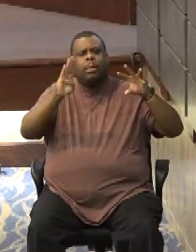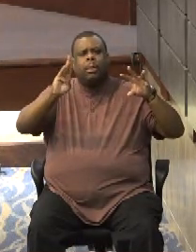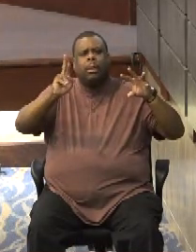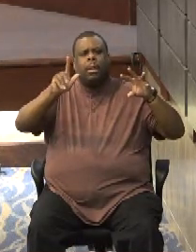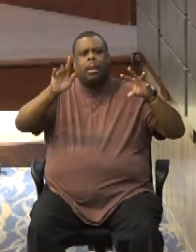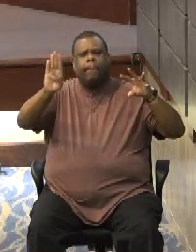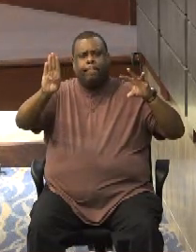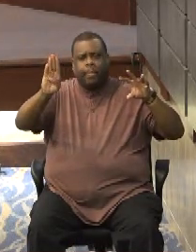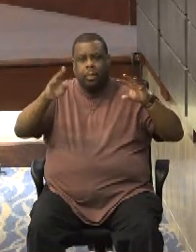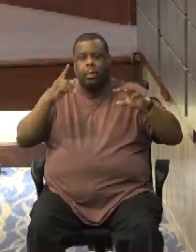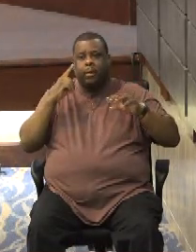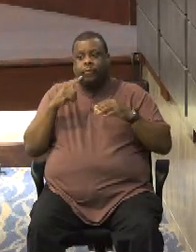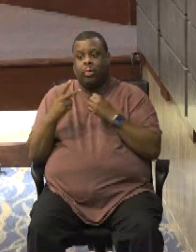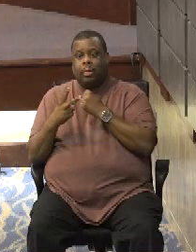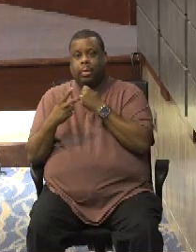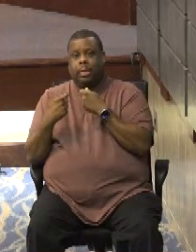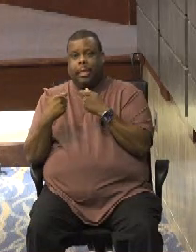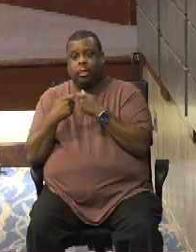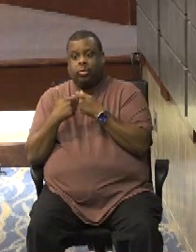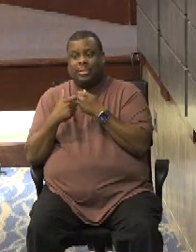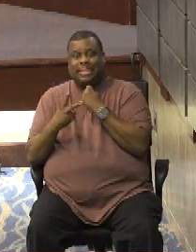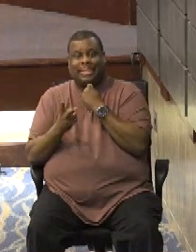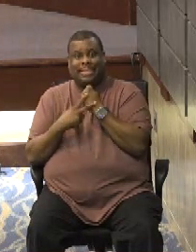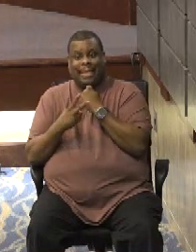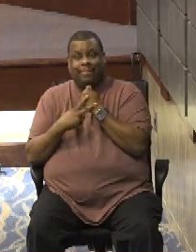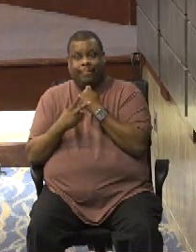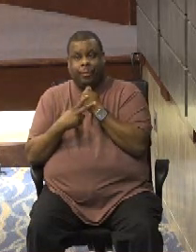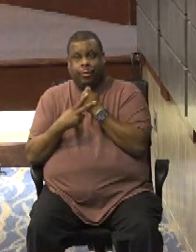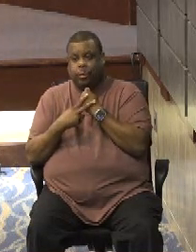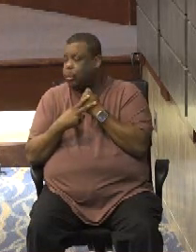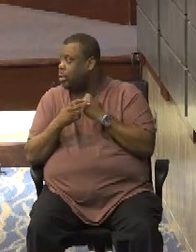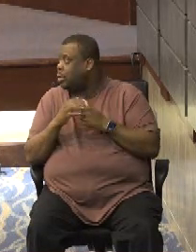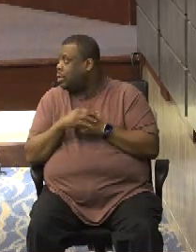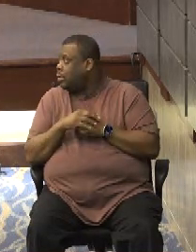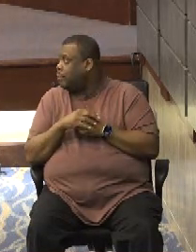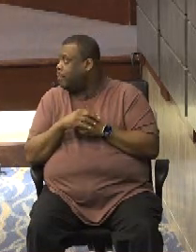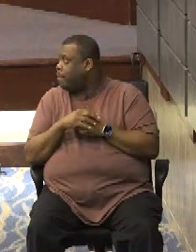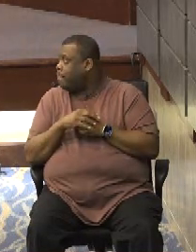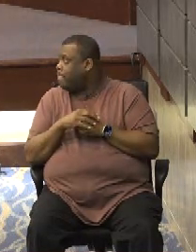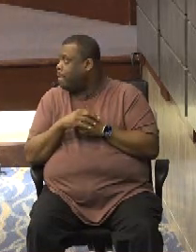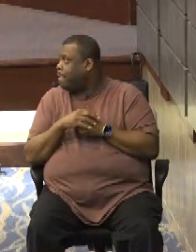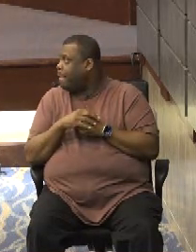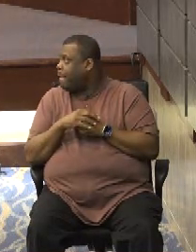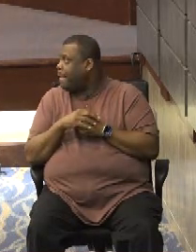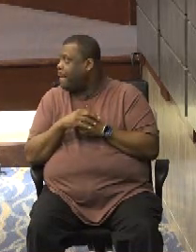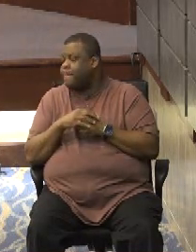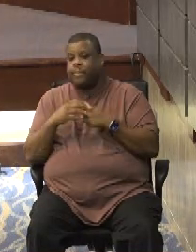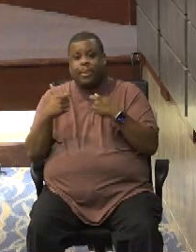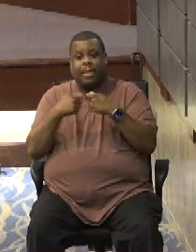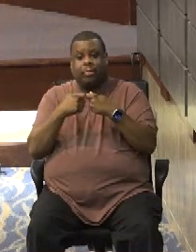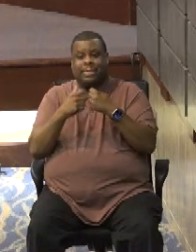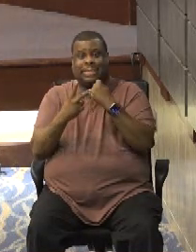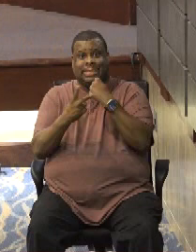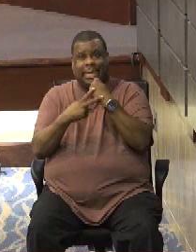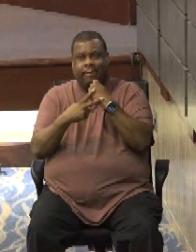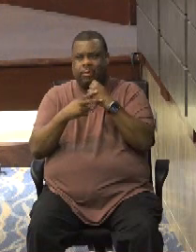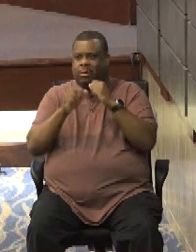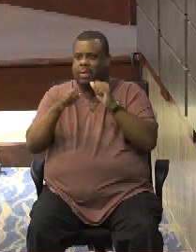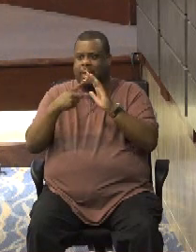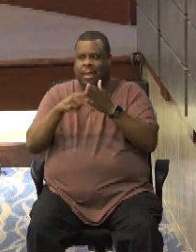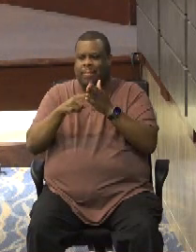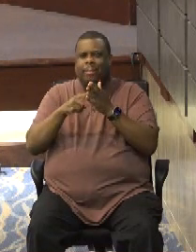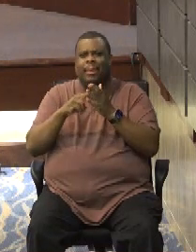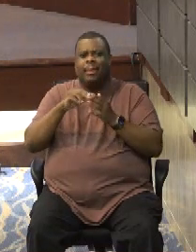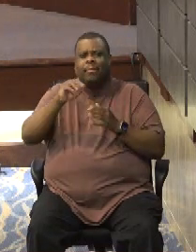energy savers, mid-grade lighting package. Now, to me, if it says energy saver, that could include fluorescent